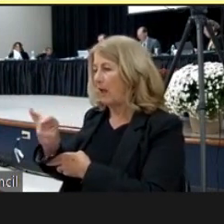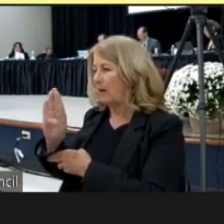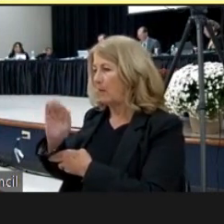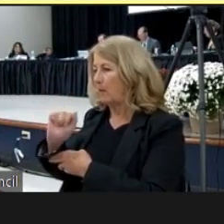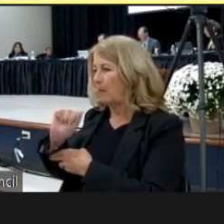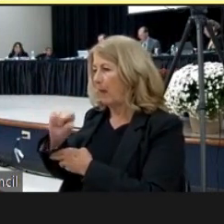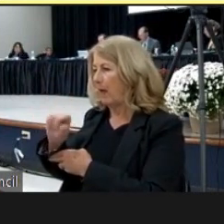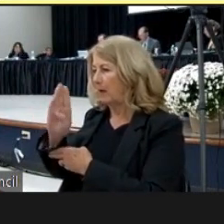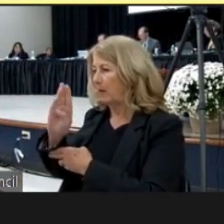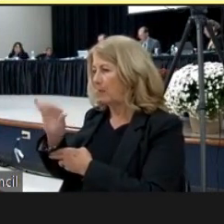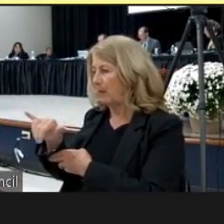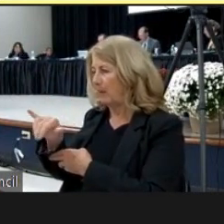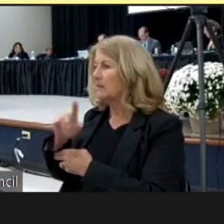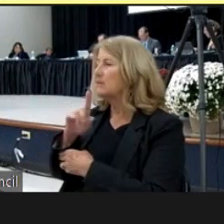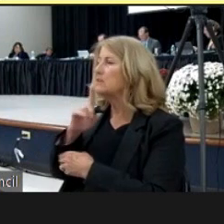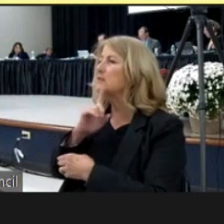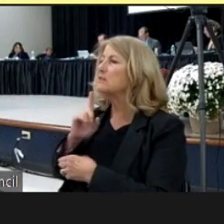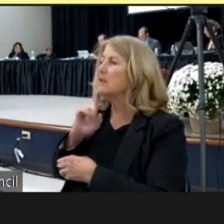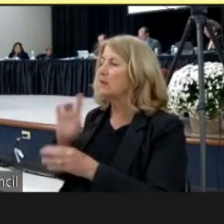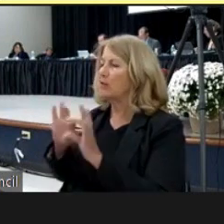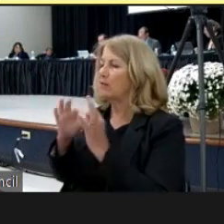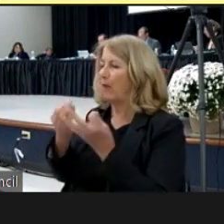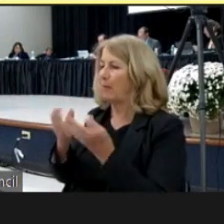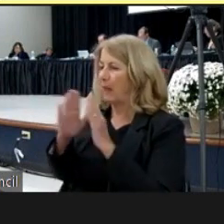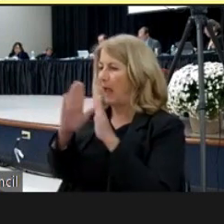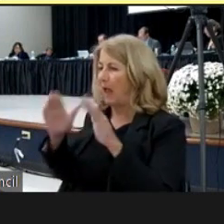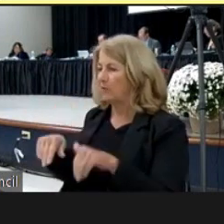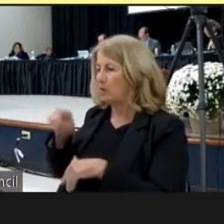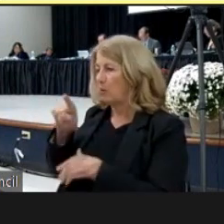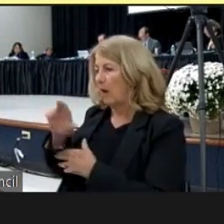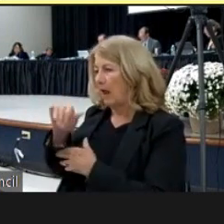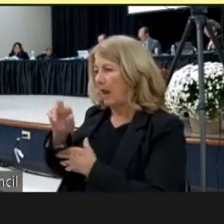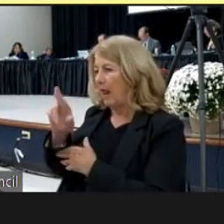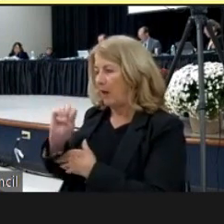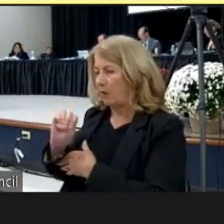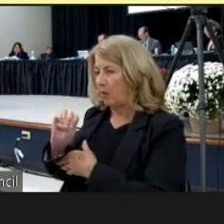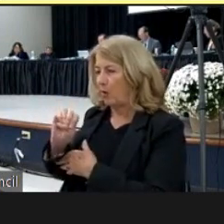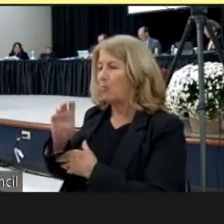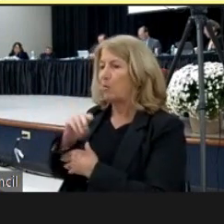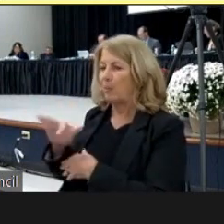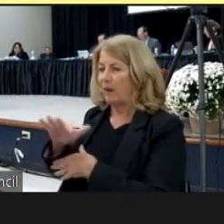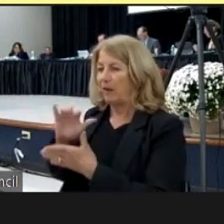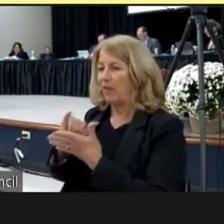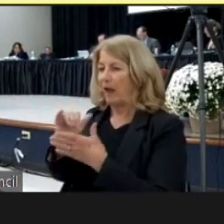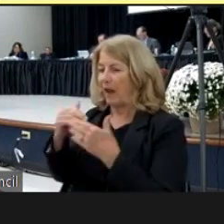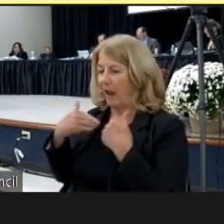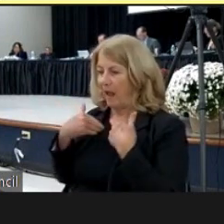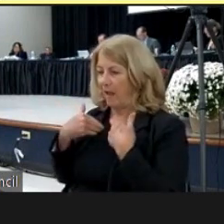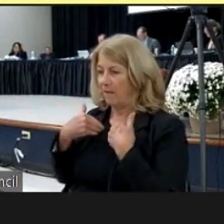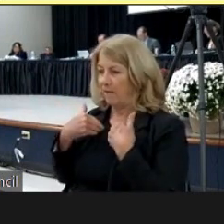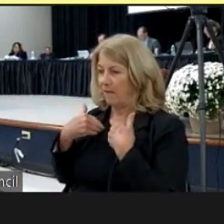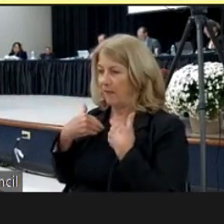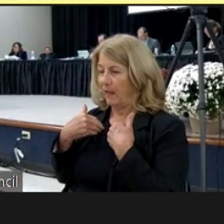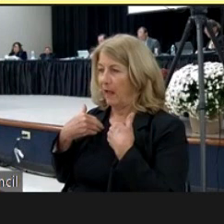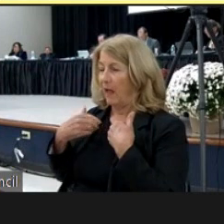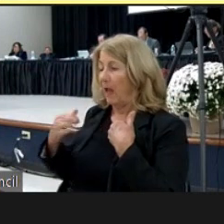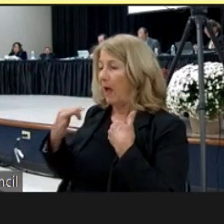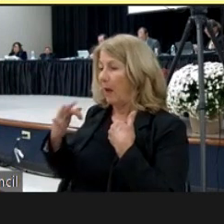This is a single-family house on an acre property that has a back guest